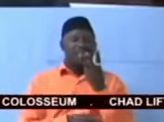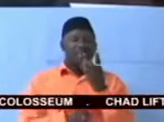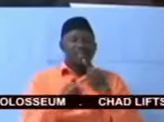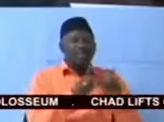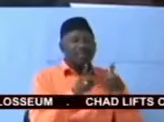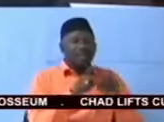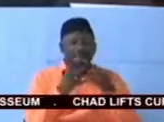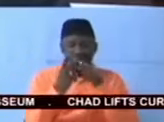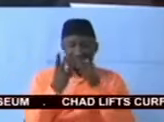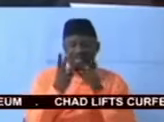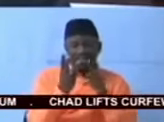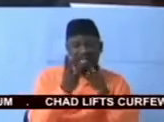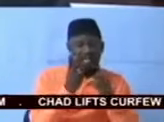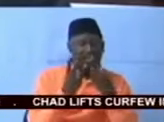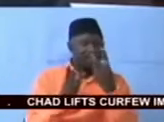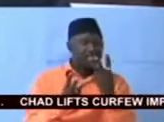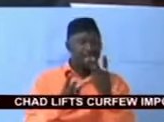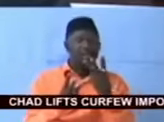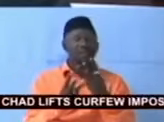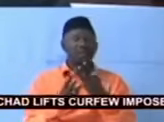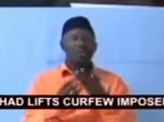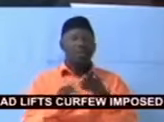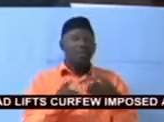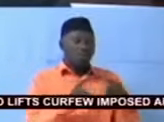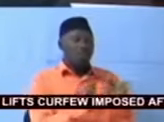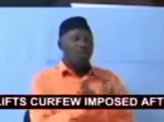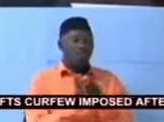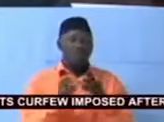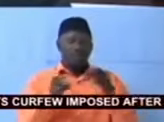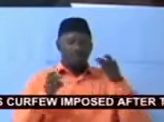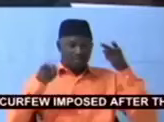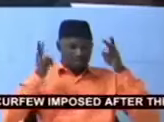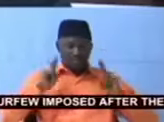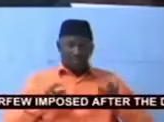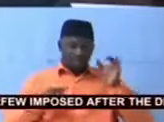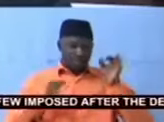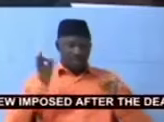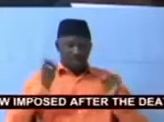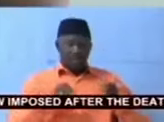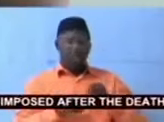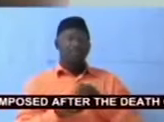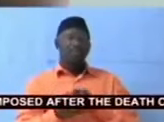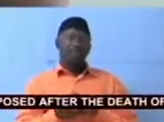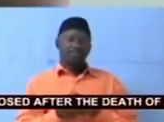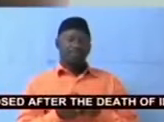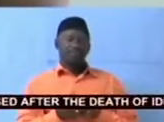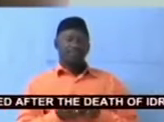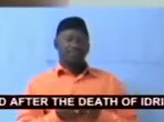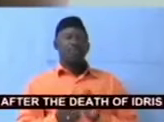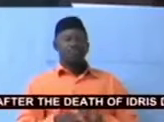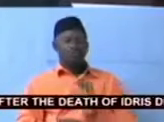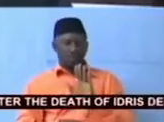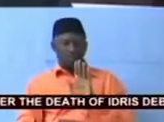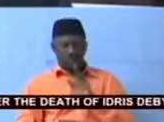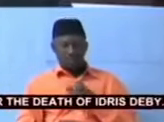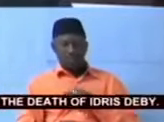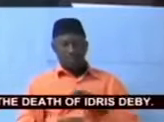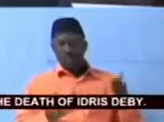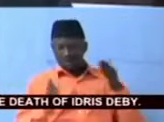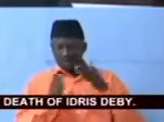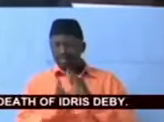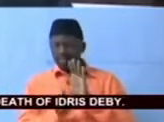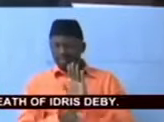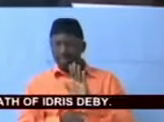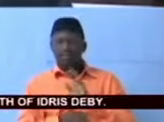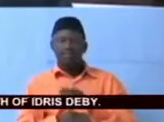bax nak pour ñu léral ni amna ñetti fan magistrate. Mr. Gomez, we will get to that in a minute. Mr. Gomez, dinañ égg fofu